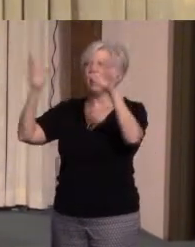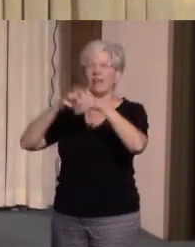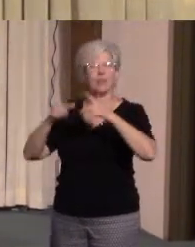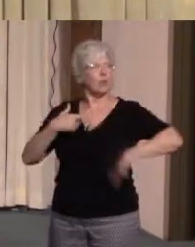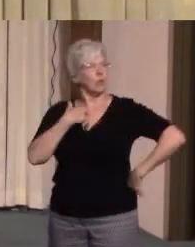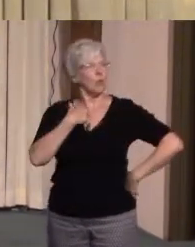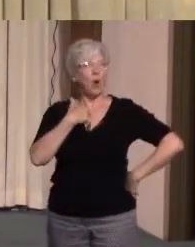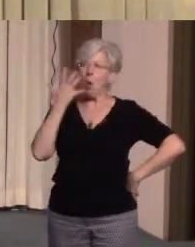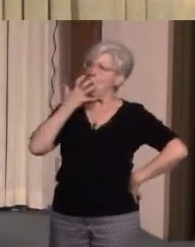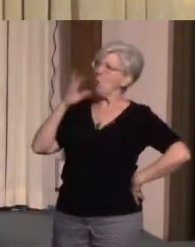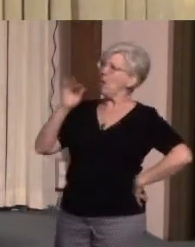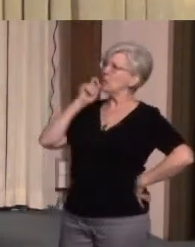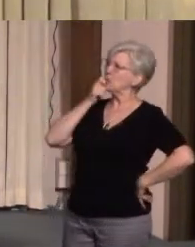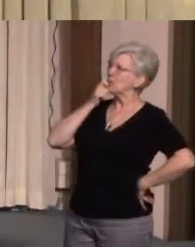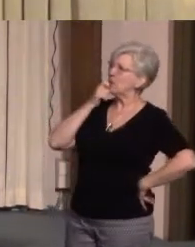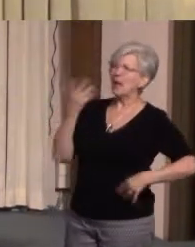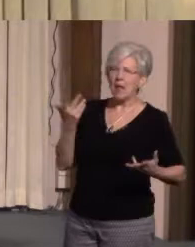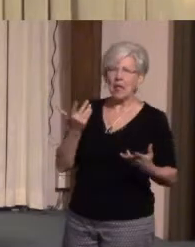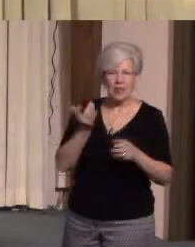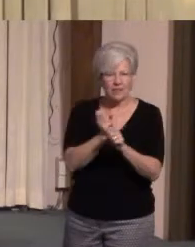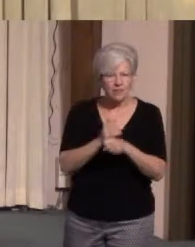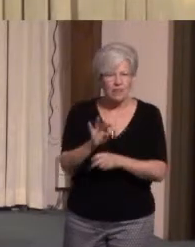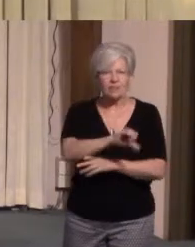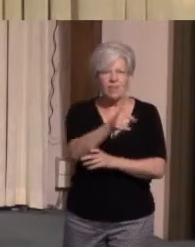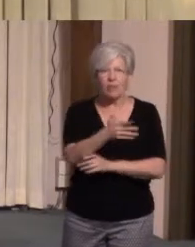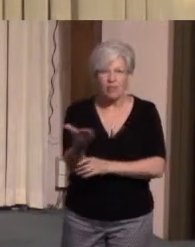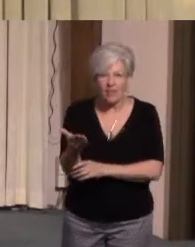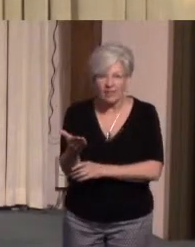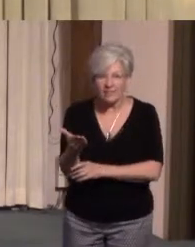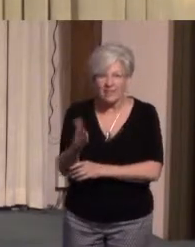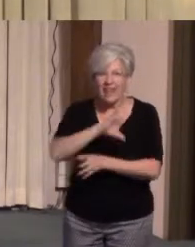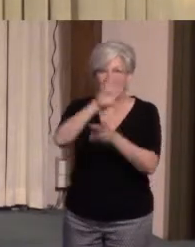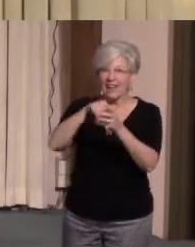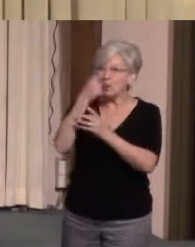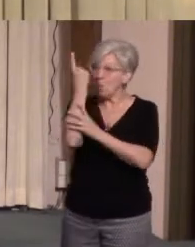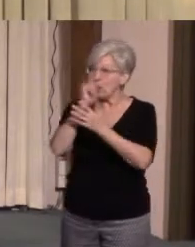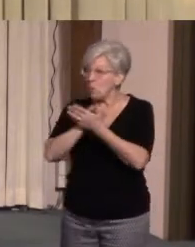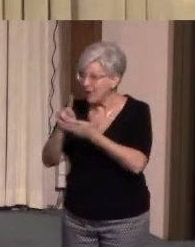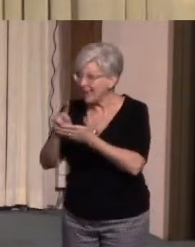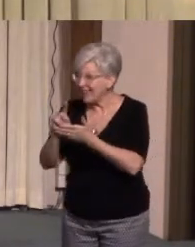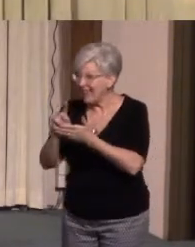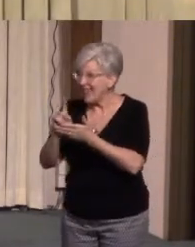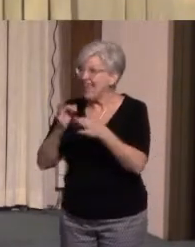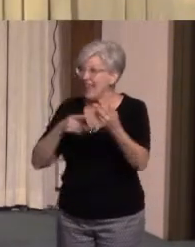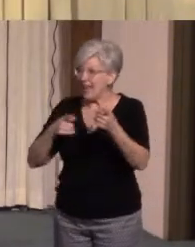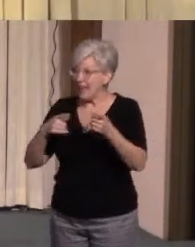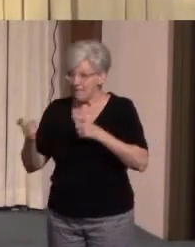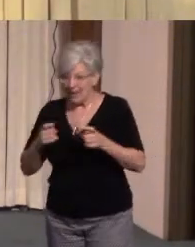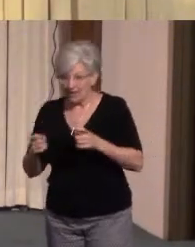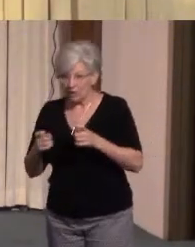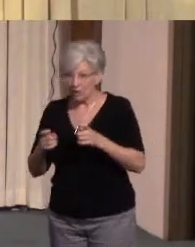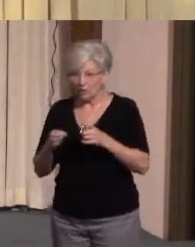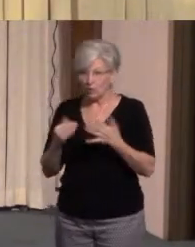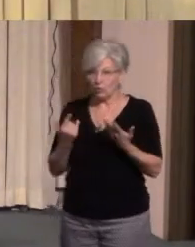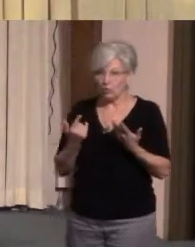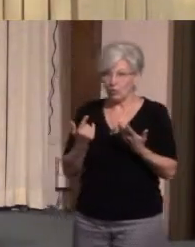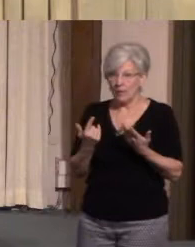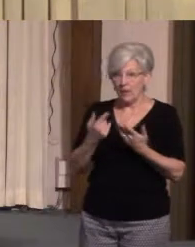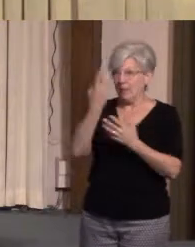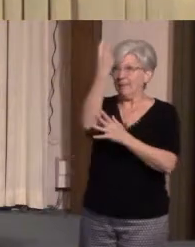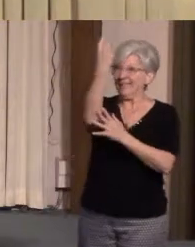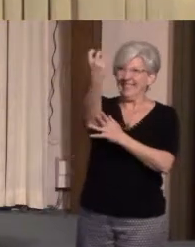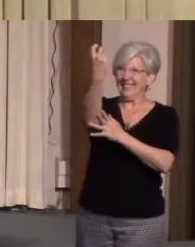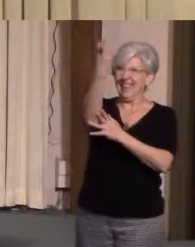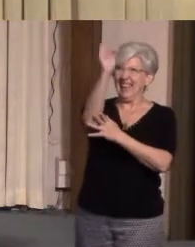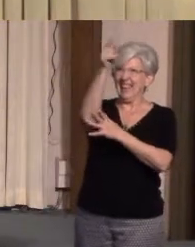let there be light, okay? Let there be light. And then, oh, hey, that was pretty cool, so let's make a few other things. And in 1